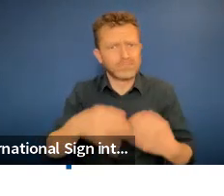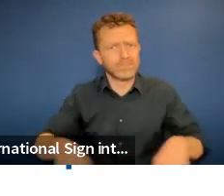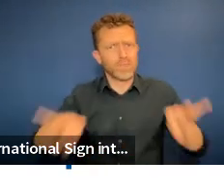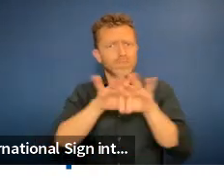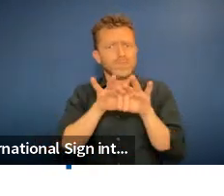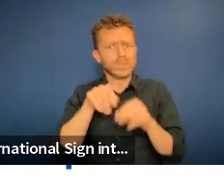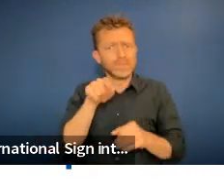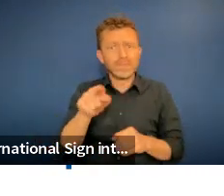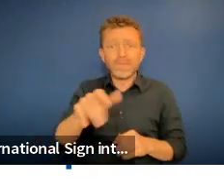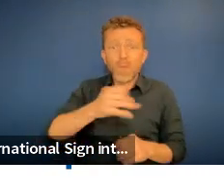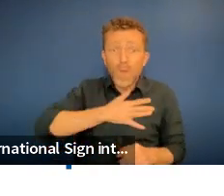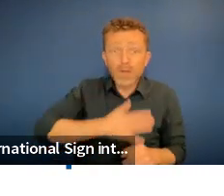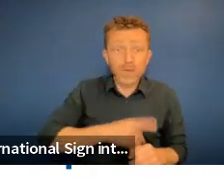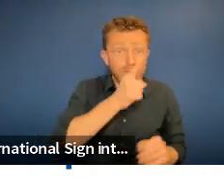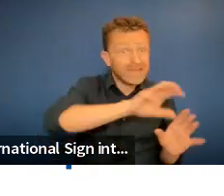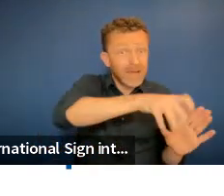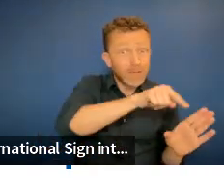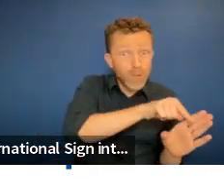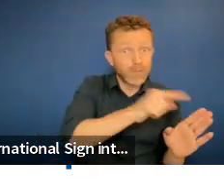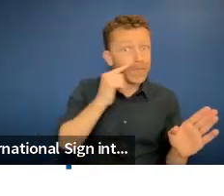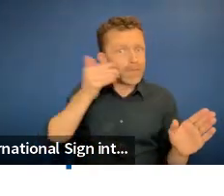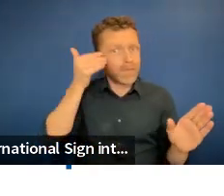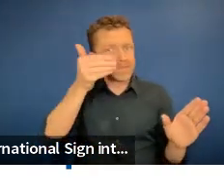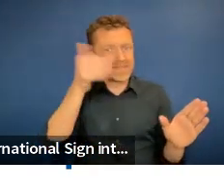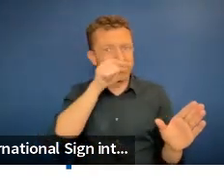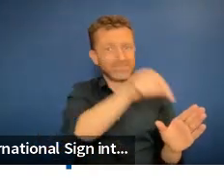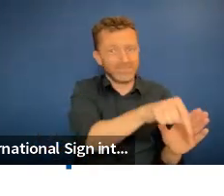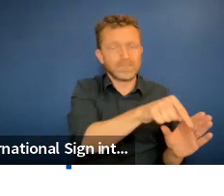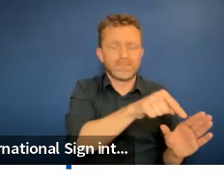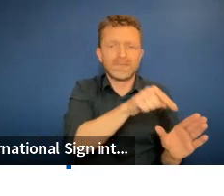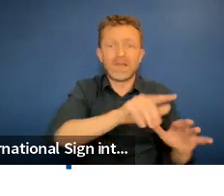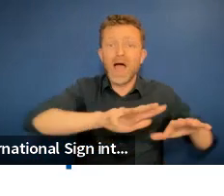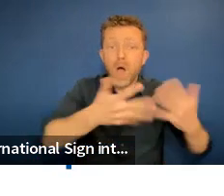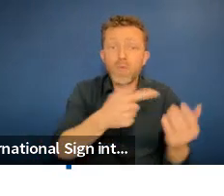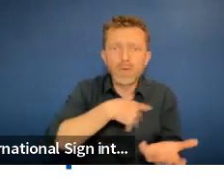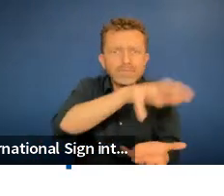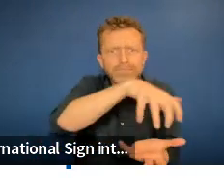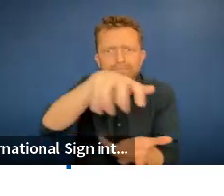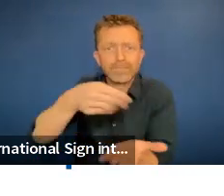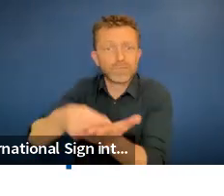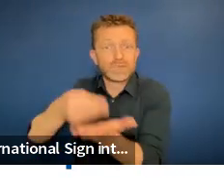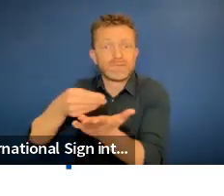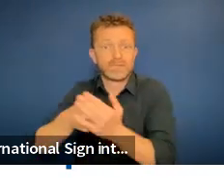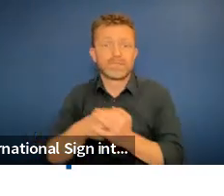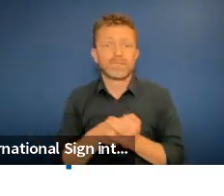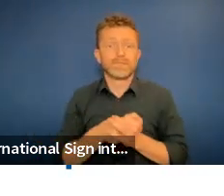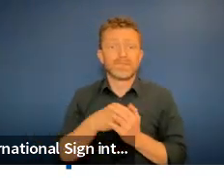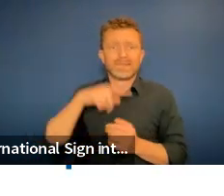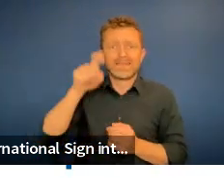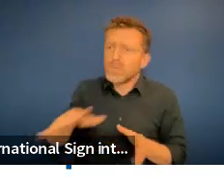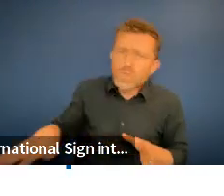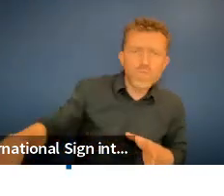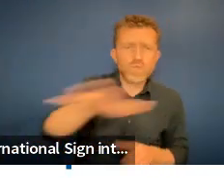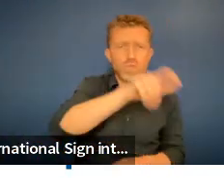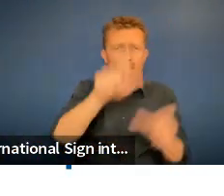coverage, and integration is essential over there. Number 4, strategic purchasing is a key